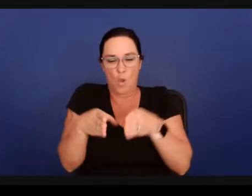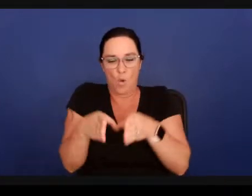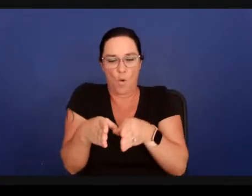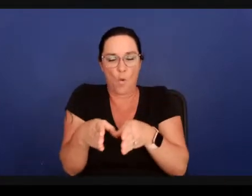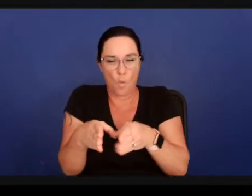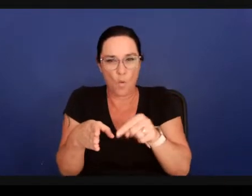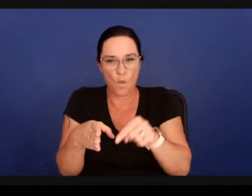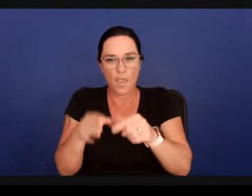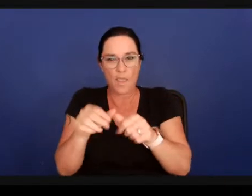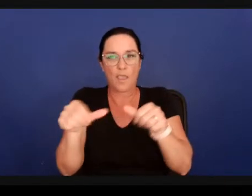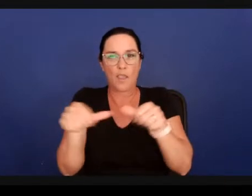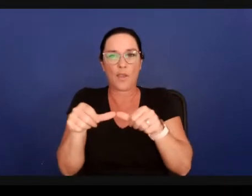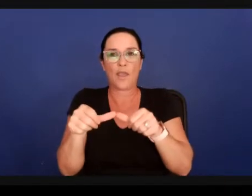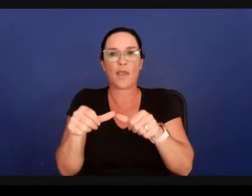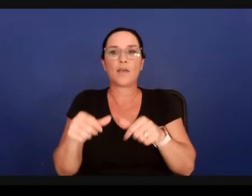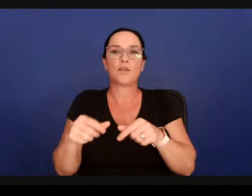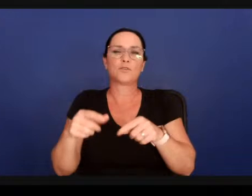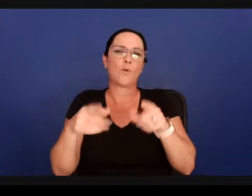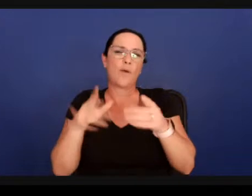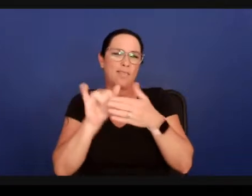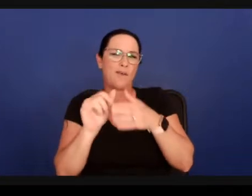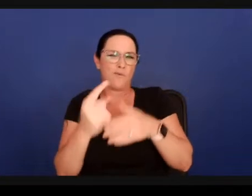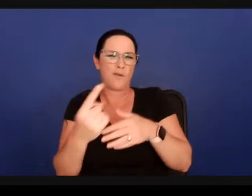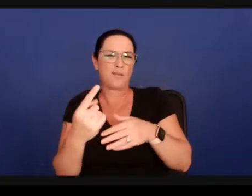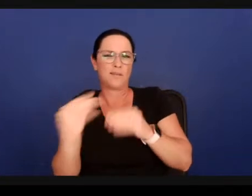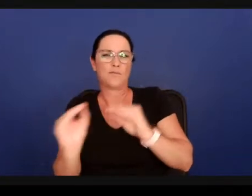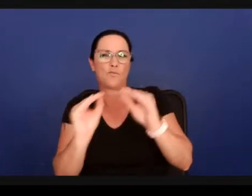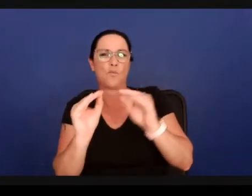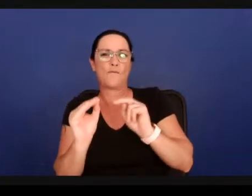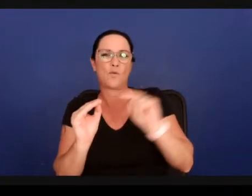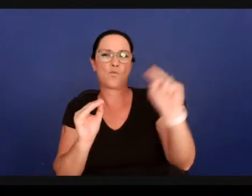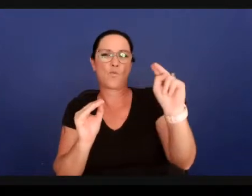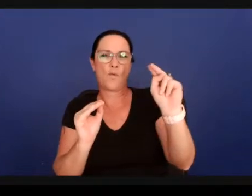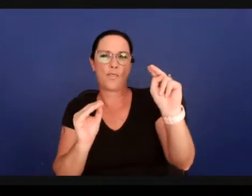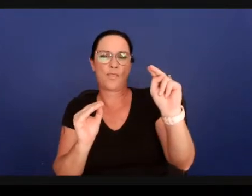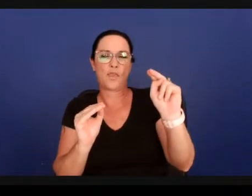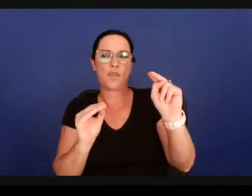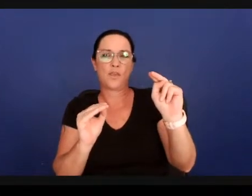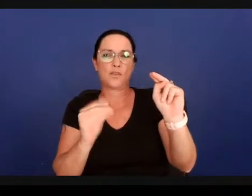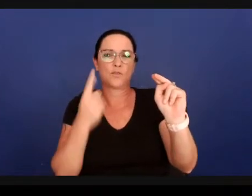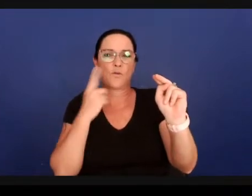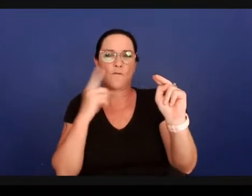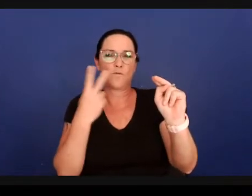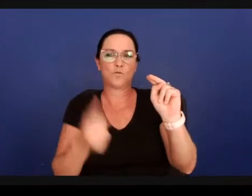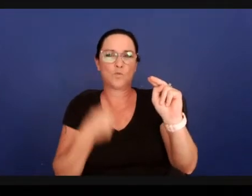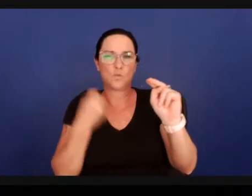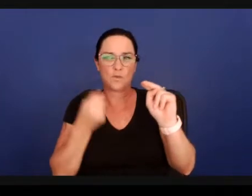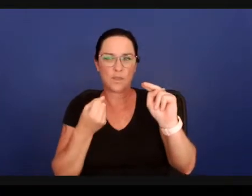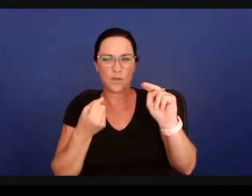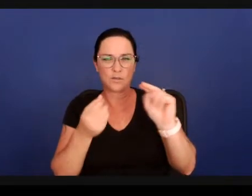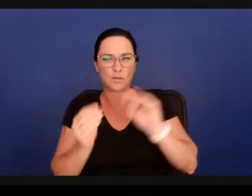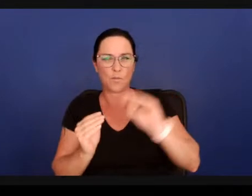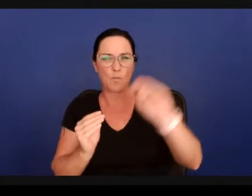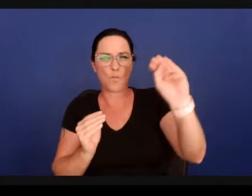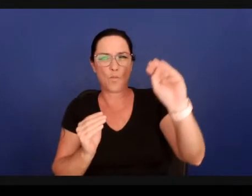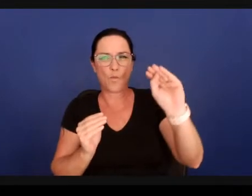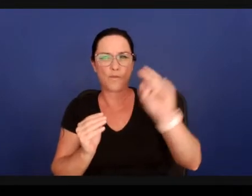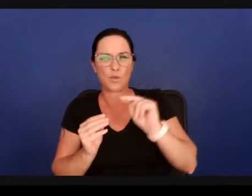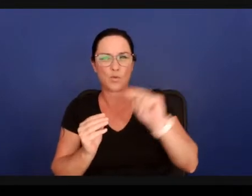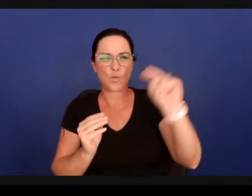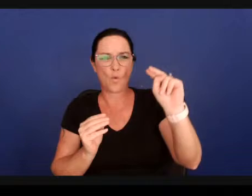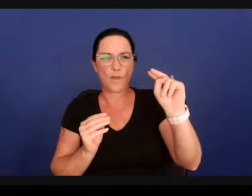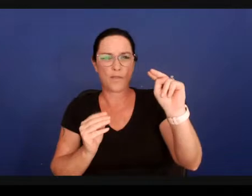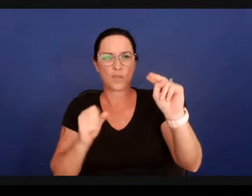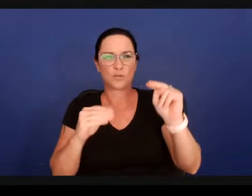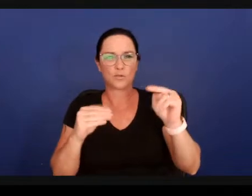And this station has been moving north. This is a 2-year plot. So for most of the last 2 years, it's been moving north. And in that case, it actually is